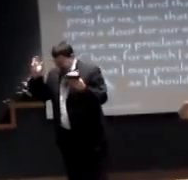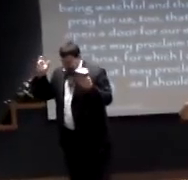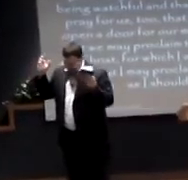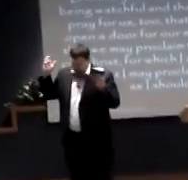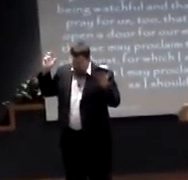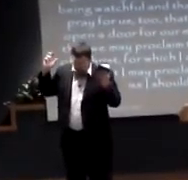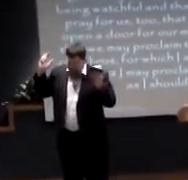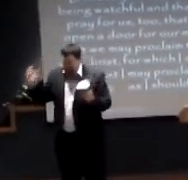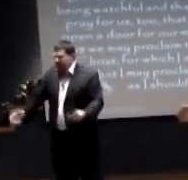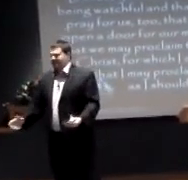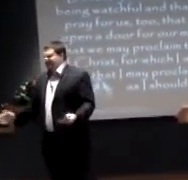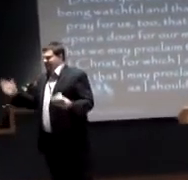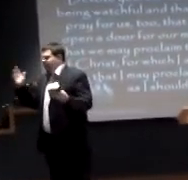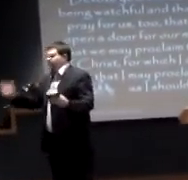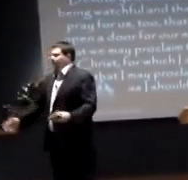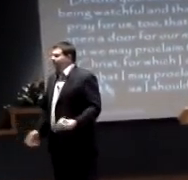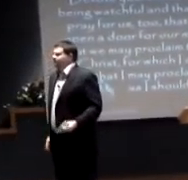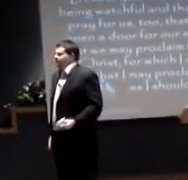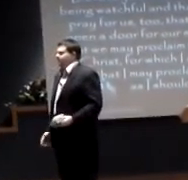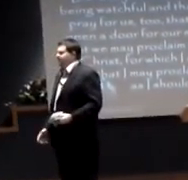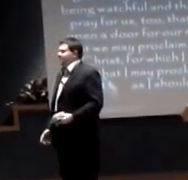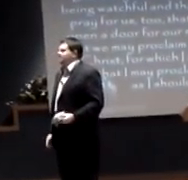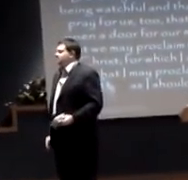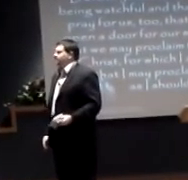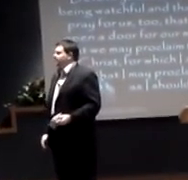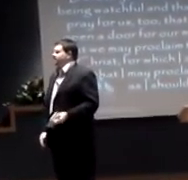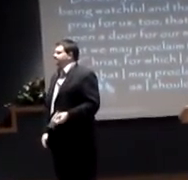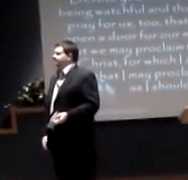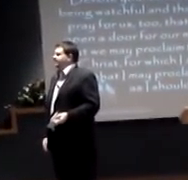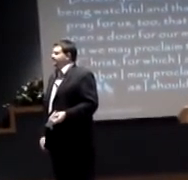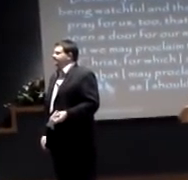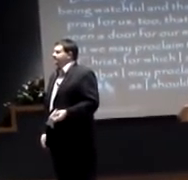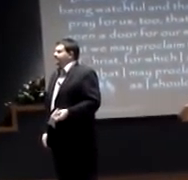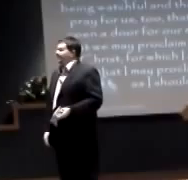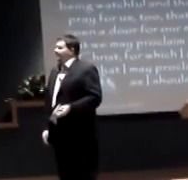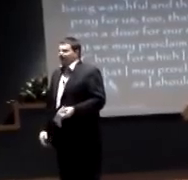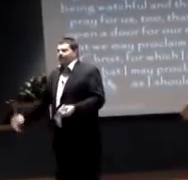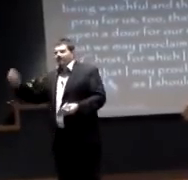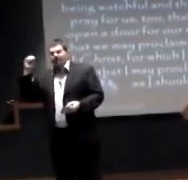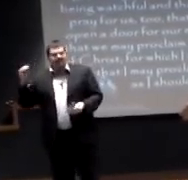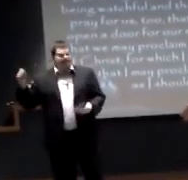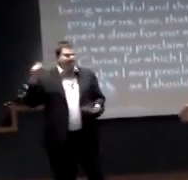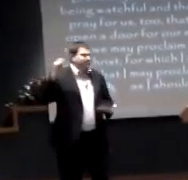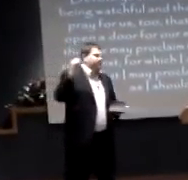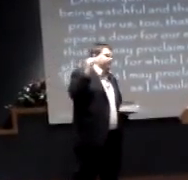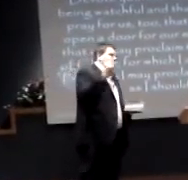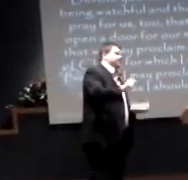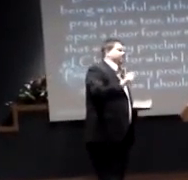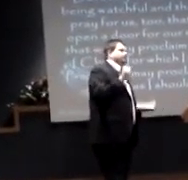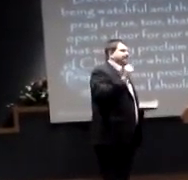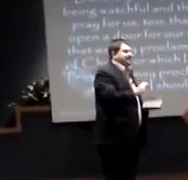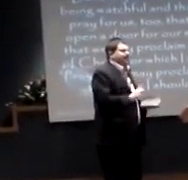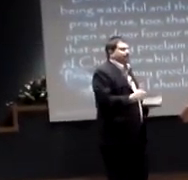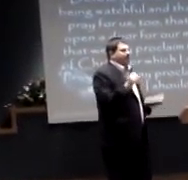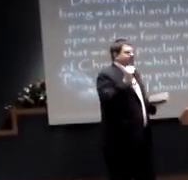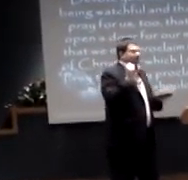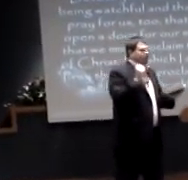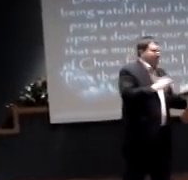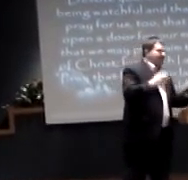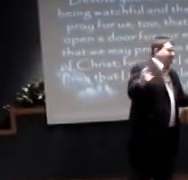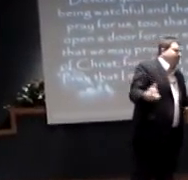I could never do anything whatsoever to please this person. And I remember in this particular